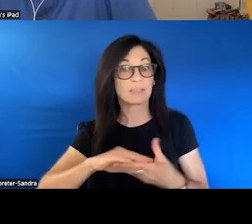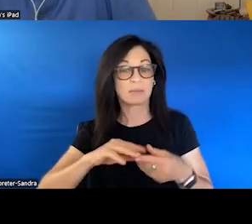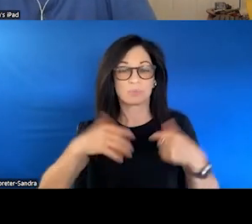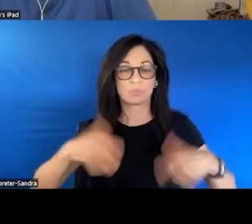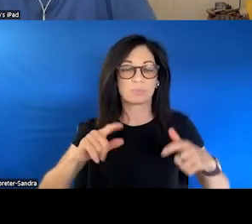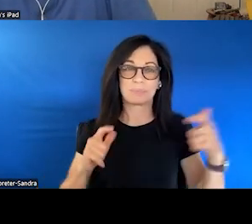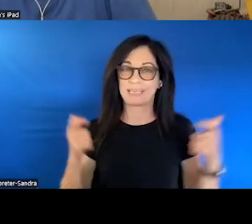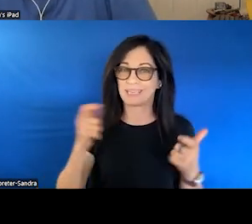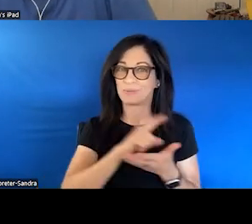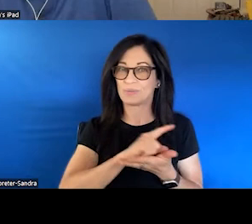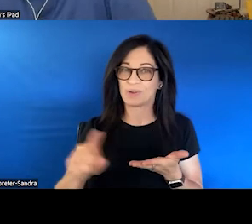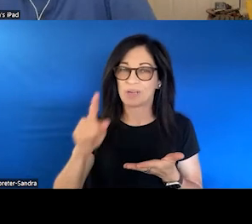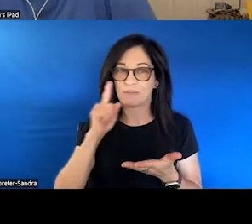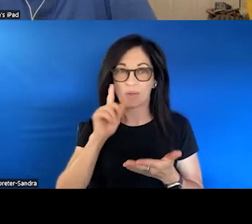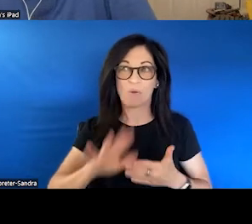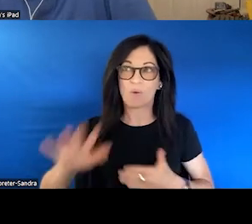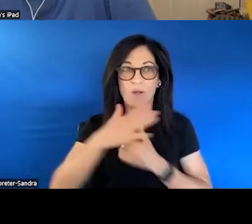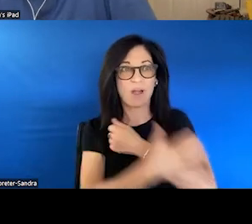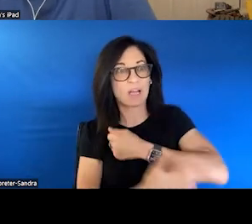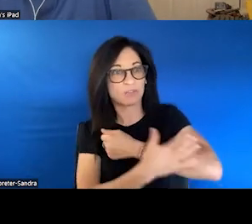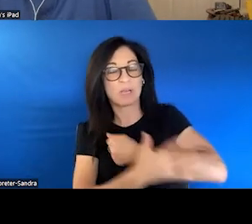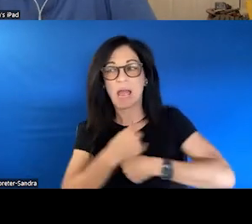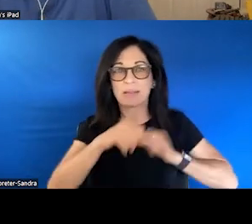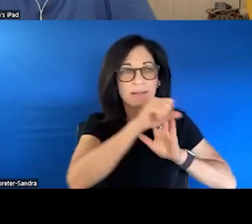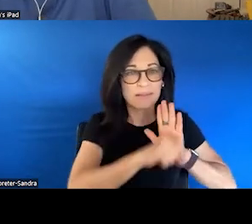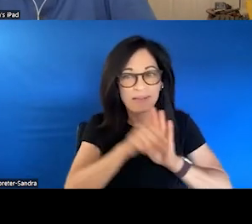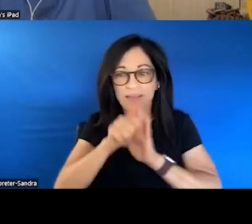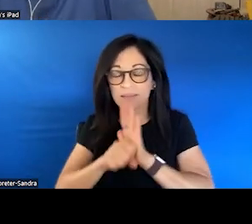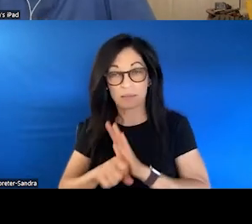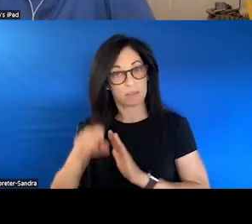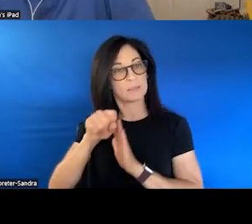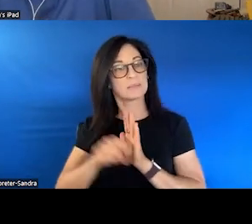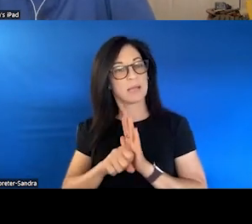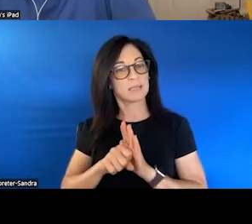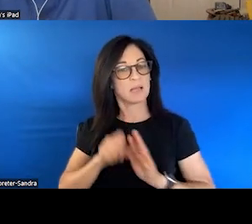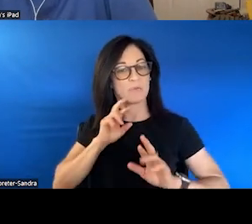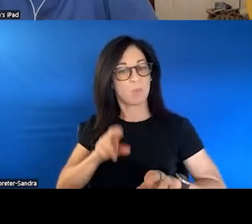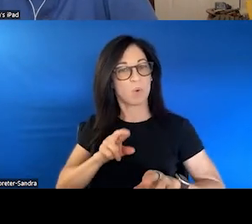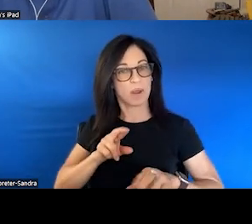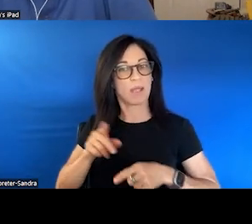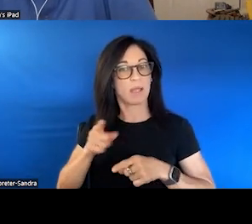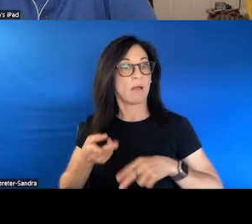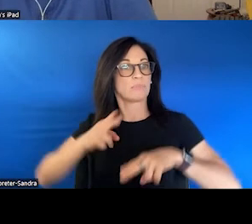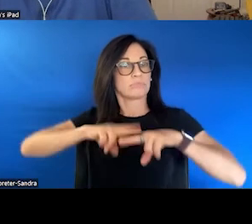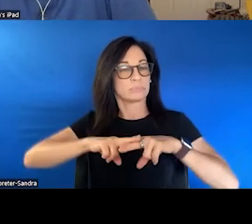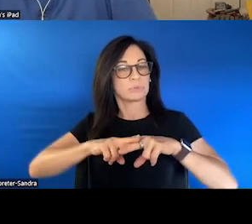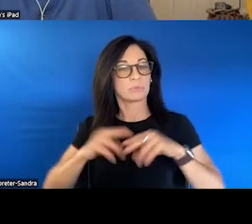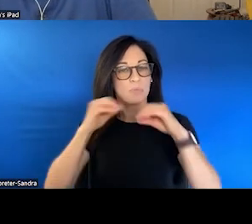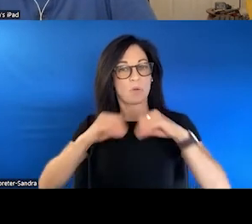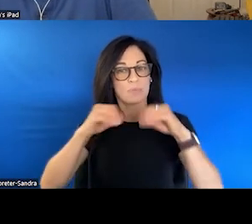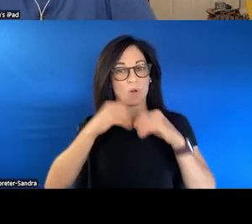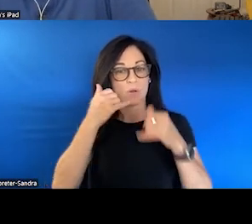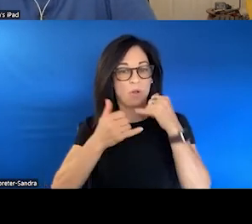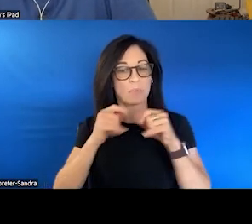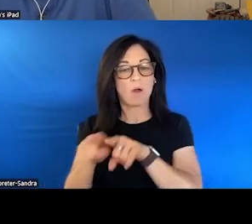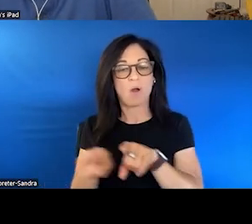for the country, also for the states. The states are reporting, as John indicated, an increase in volume, but also that